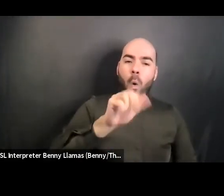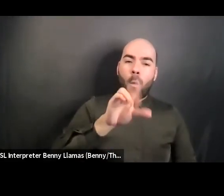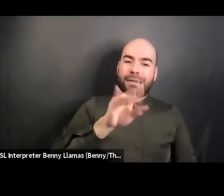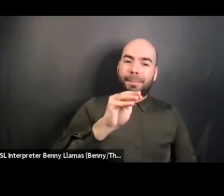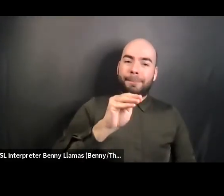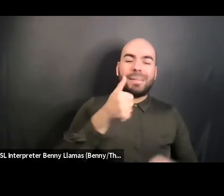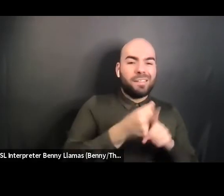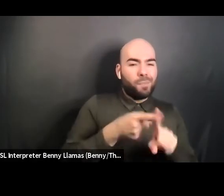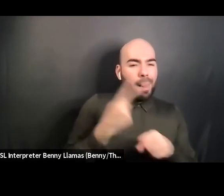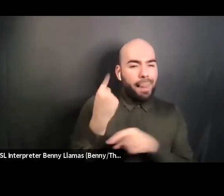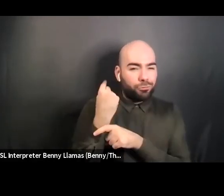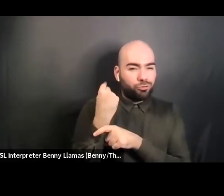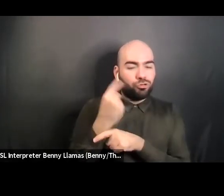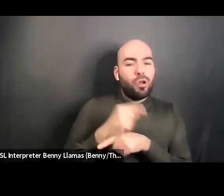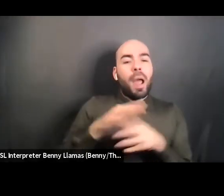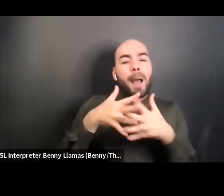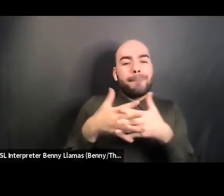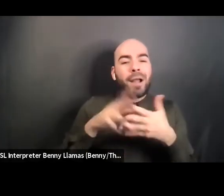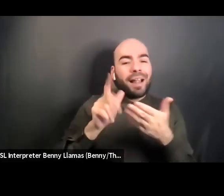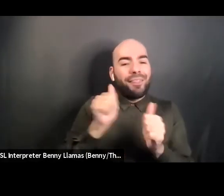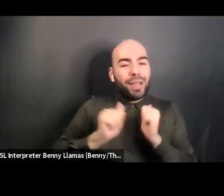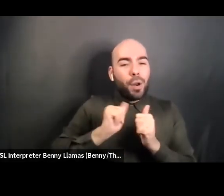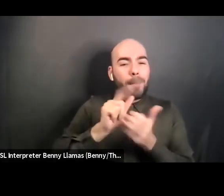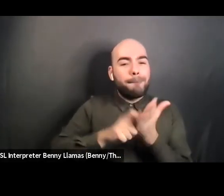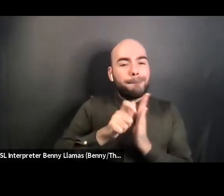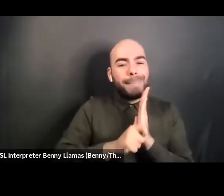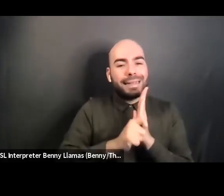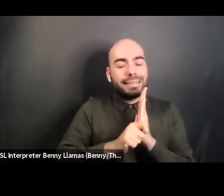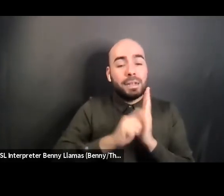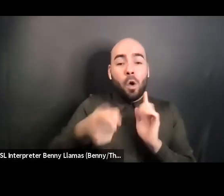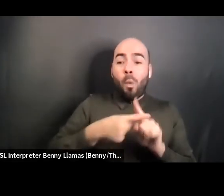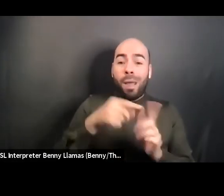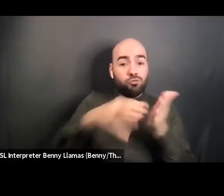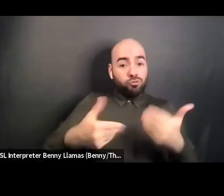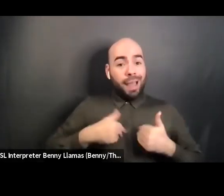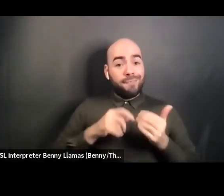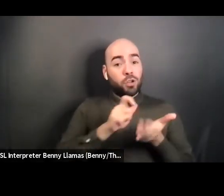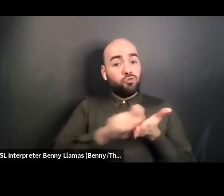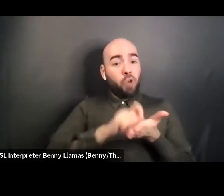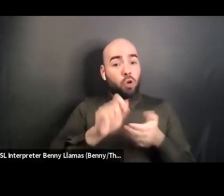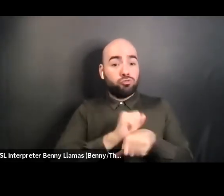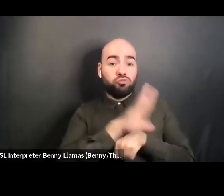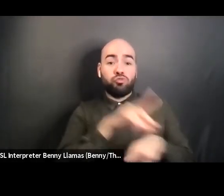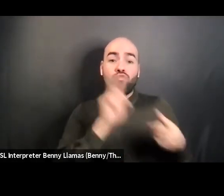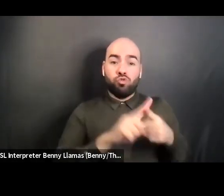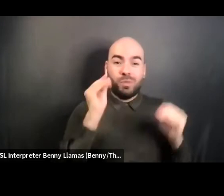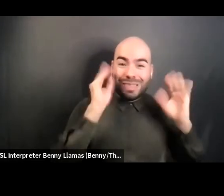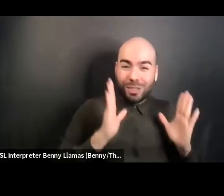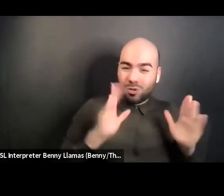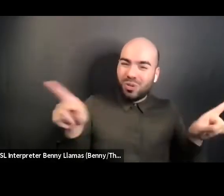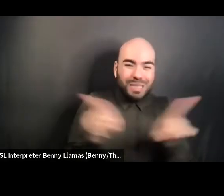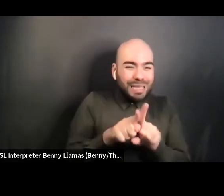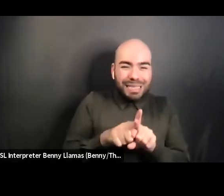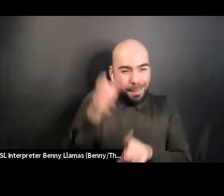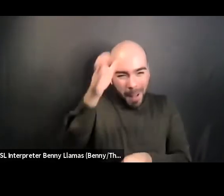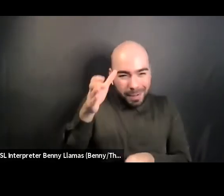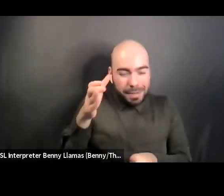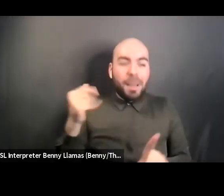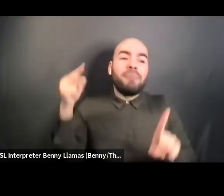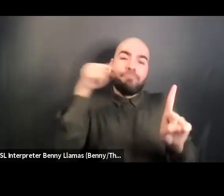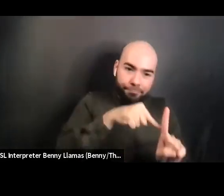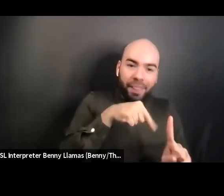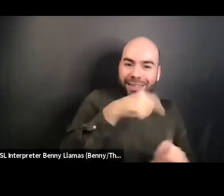American Theater Magazine article when the students have notes for the teachers. And I think we'll drop a link in the chat if you want to catch up on that article.